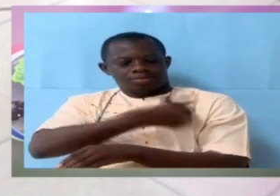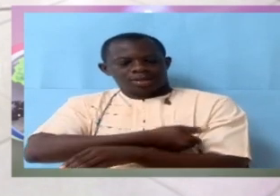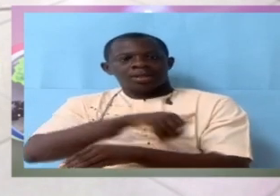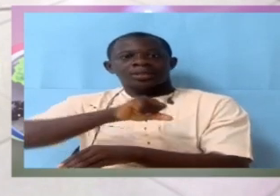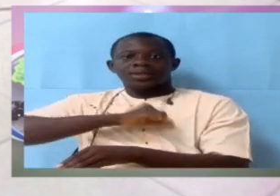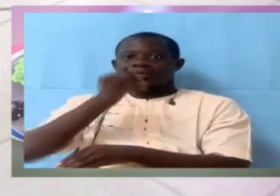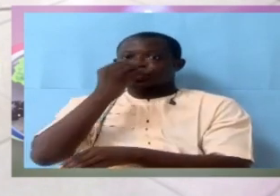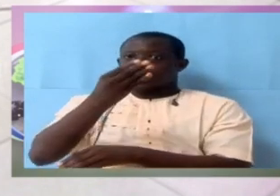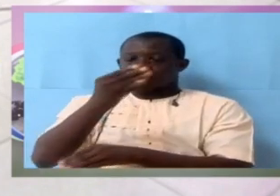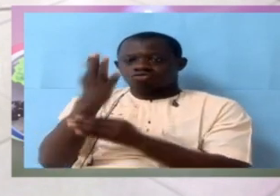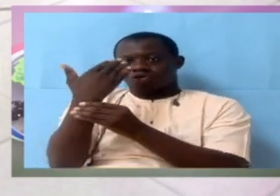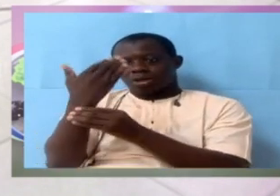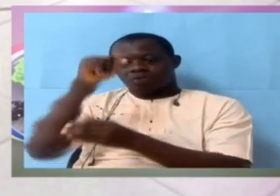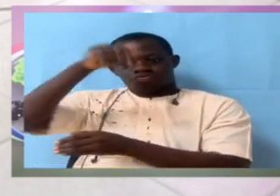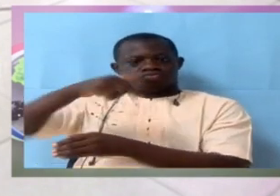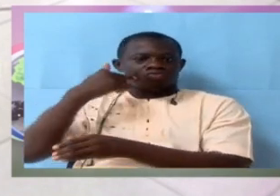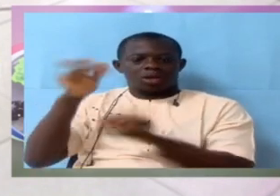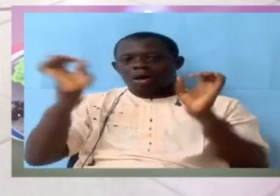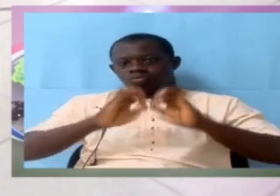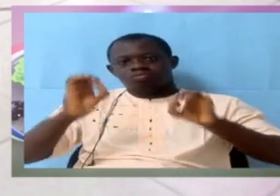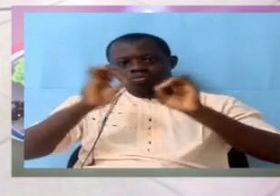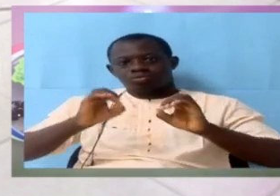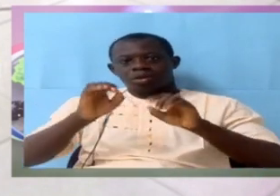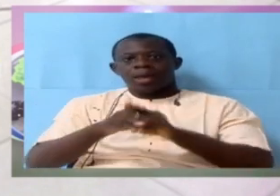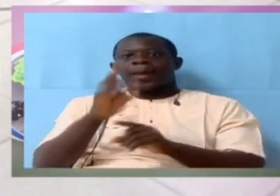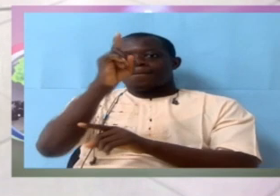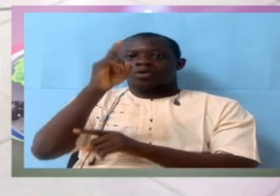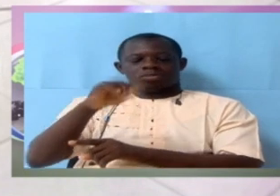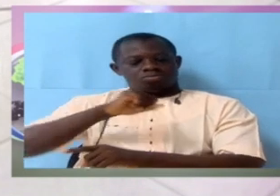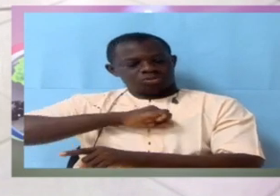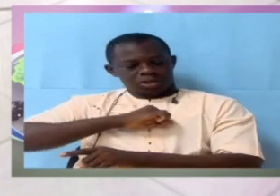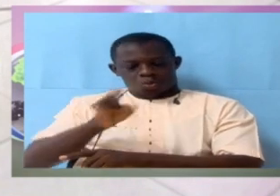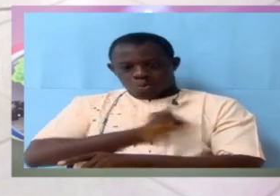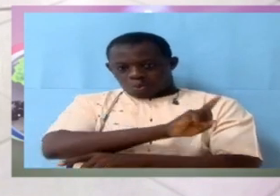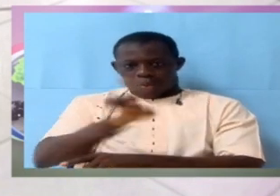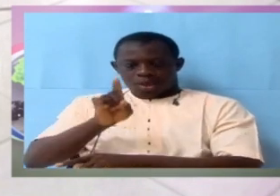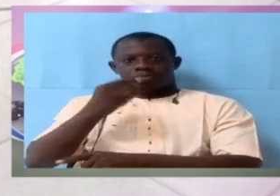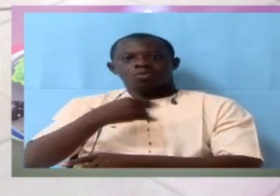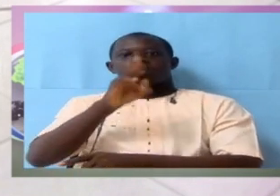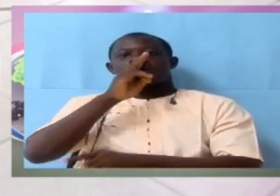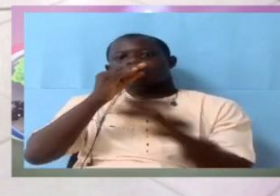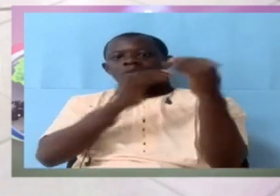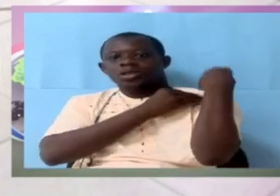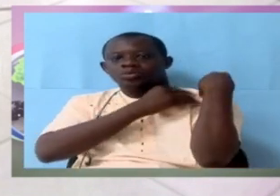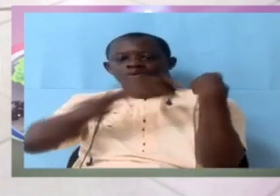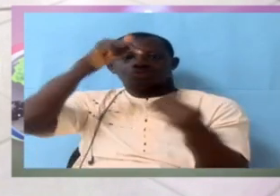told me, doctor is not here today. He told me, but we are the people in charge here today.